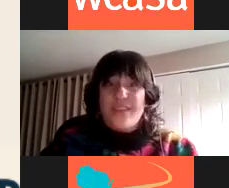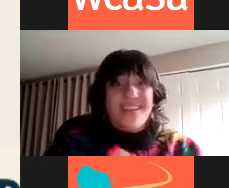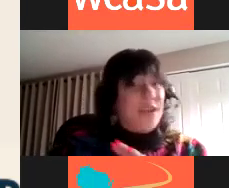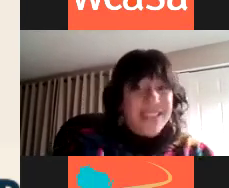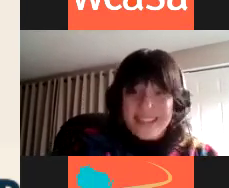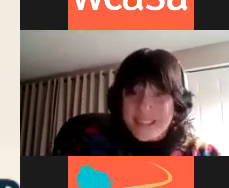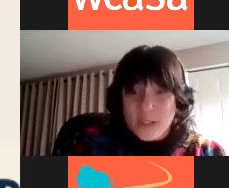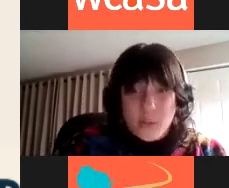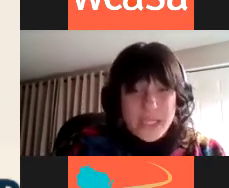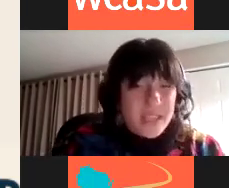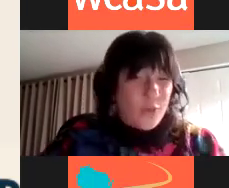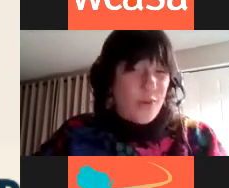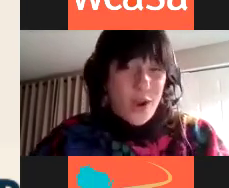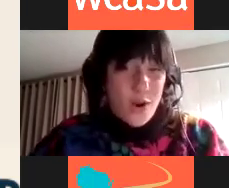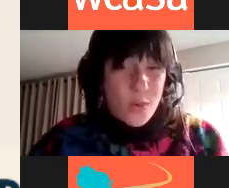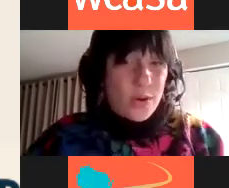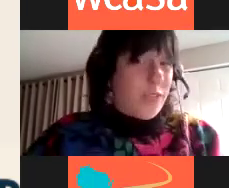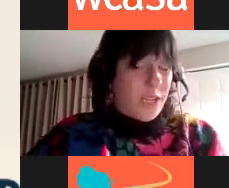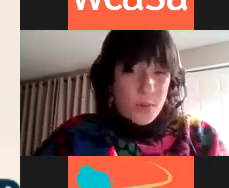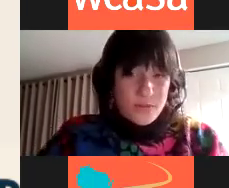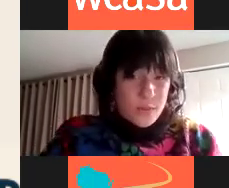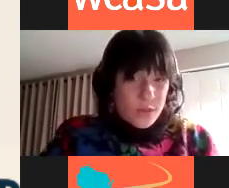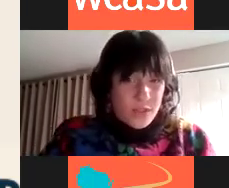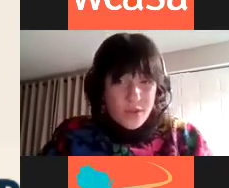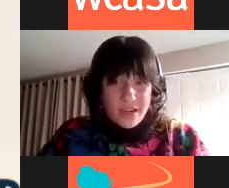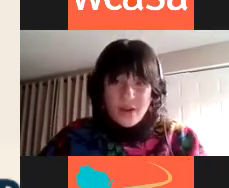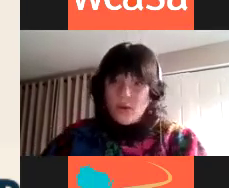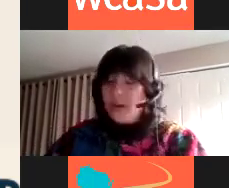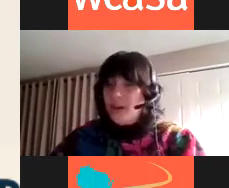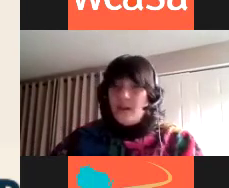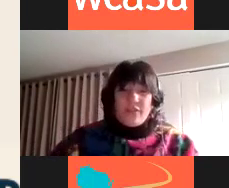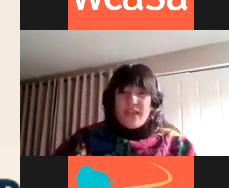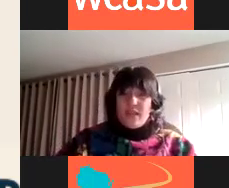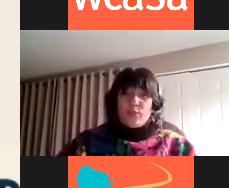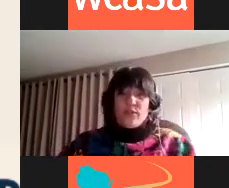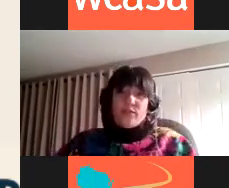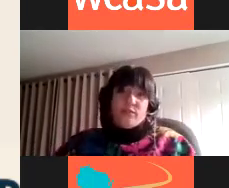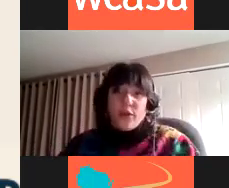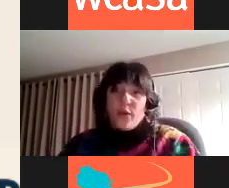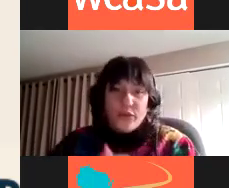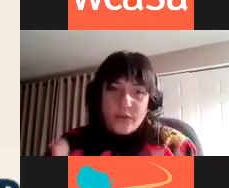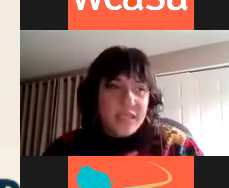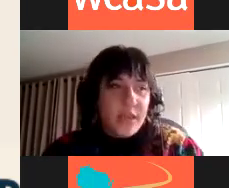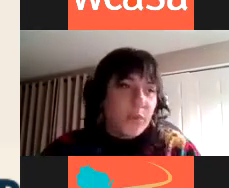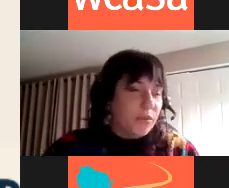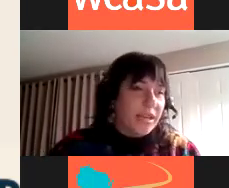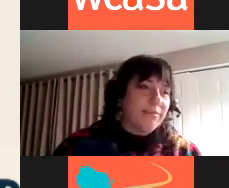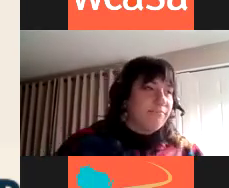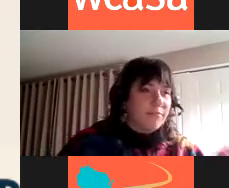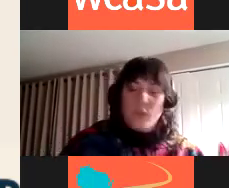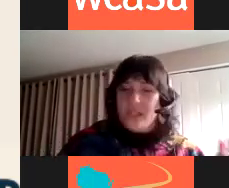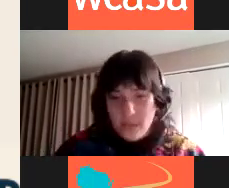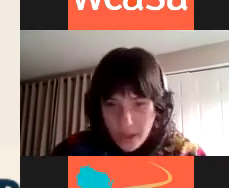so that they can imitate someone's voice that you know, or a video of someone that you might know. They can, the example of